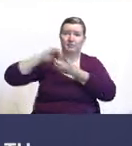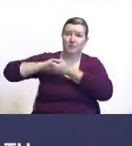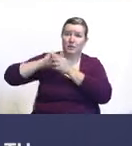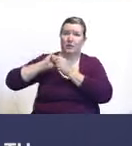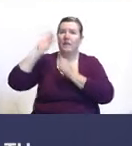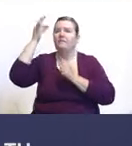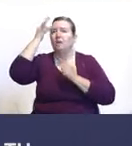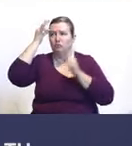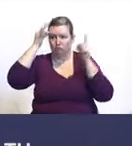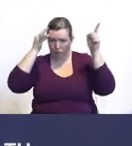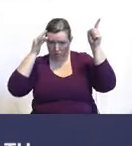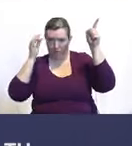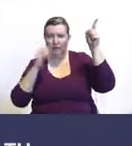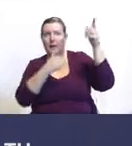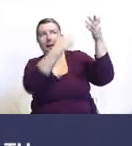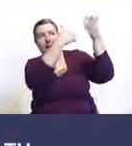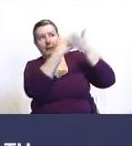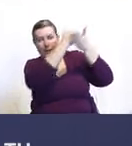partners.